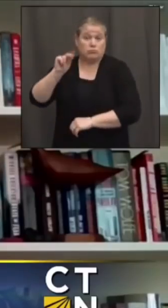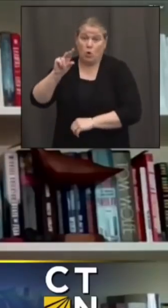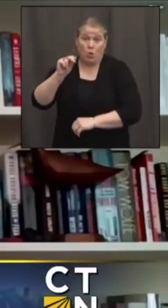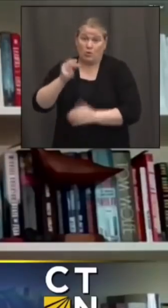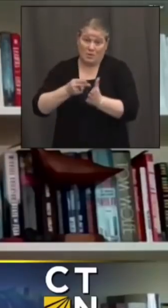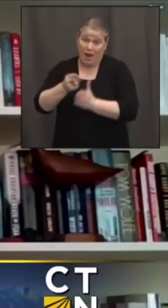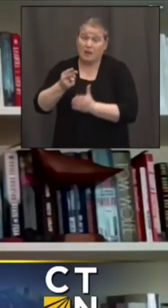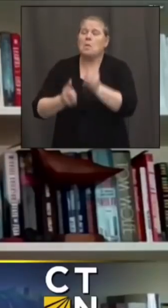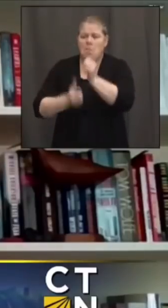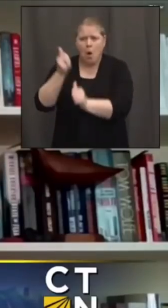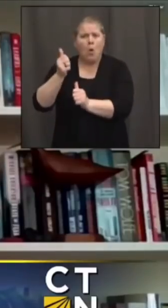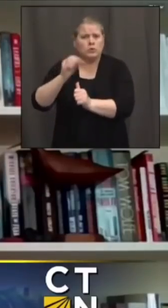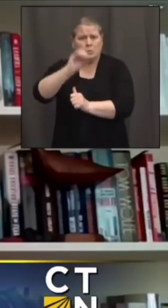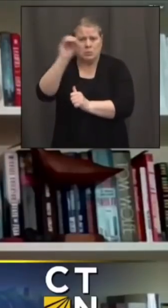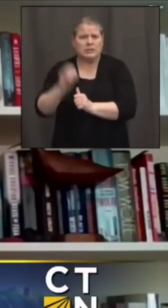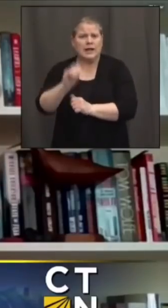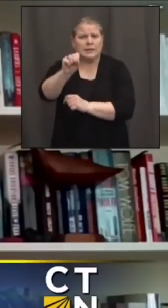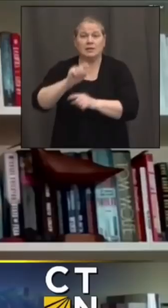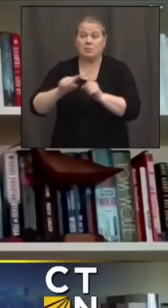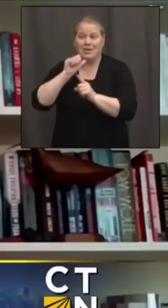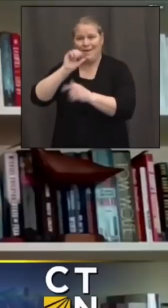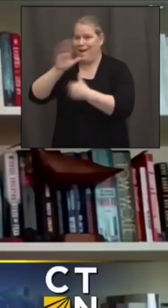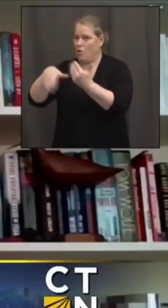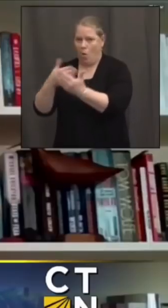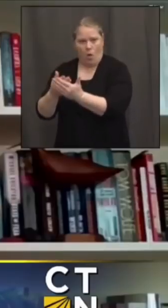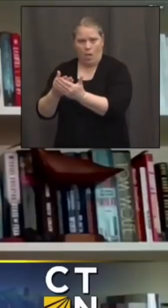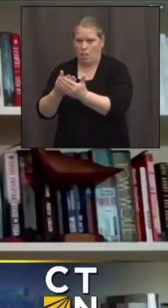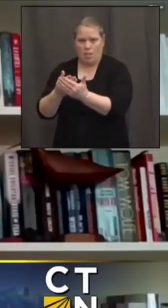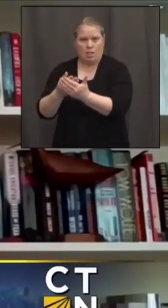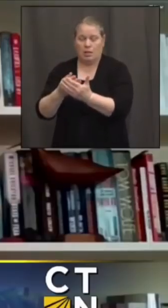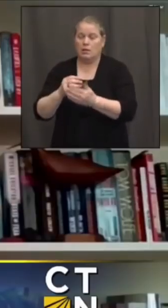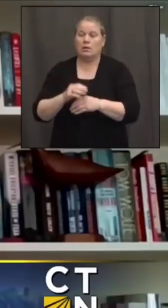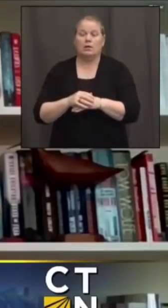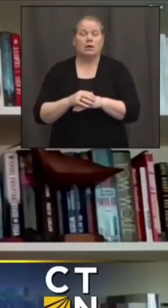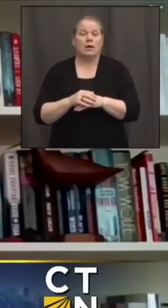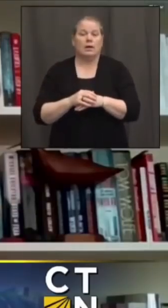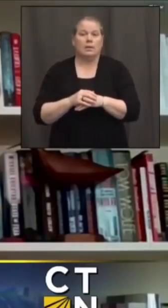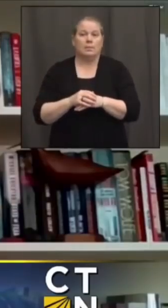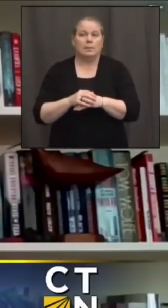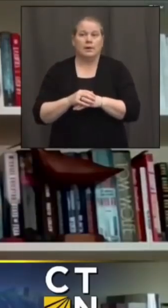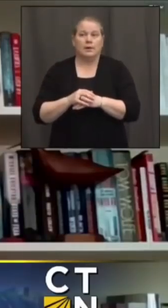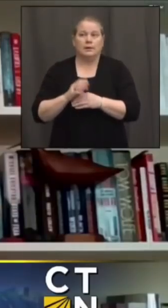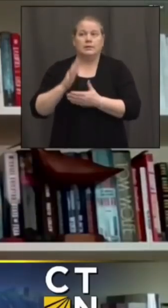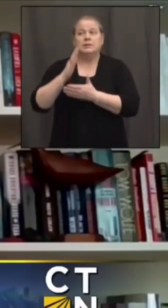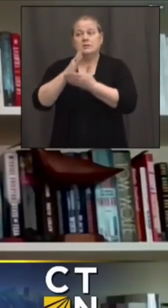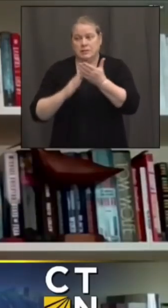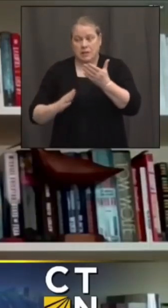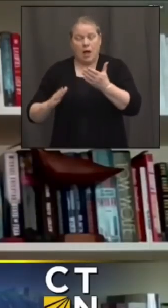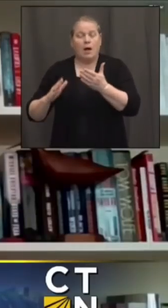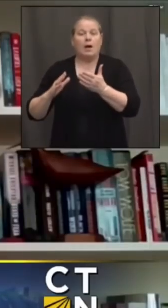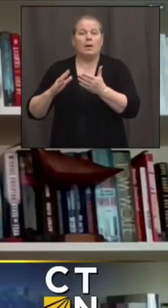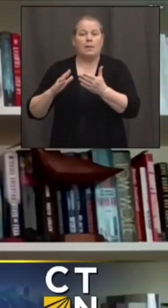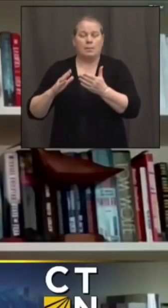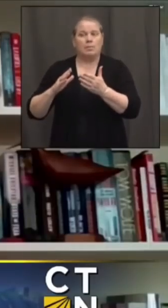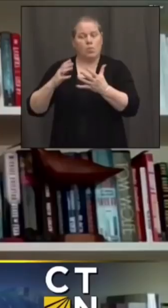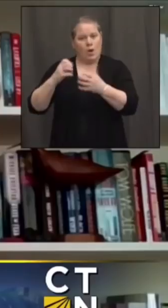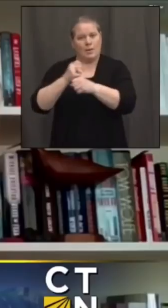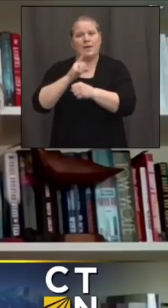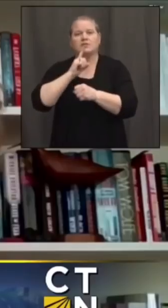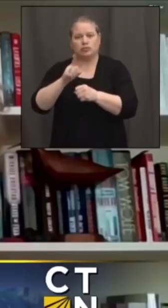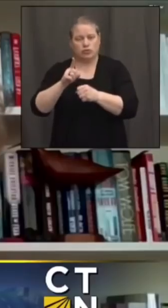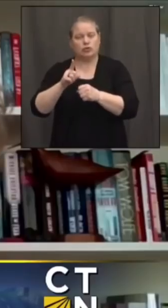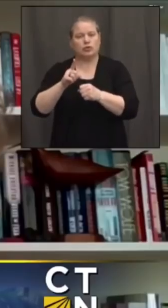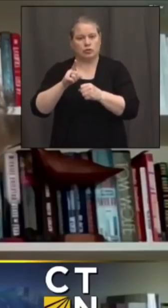been more involved in enforcement of the orders and the